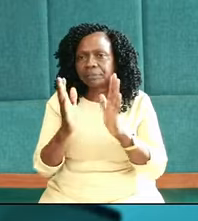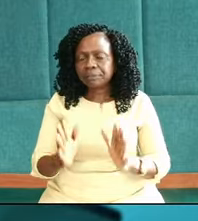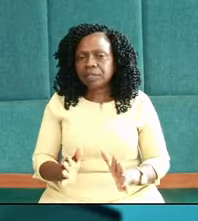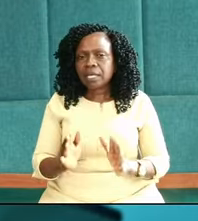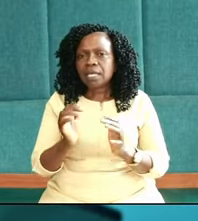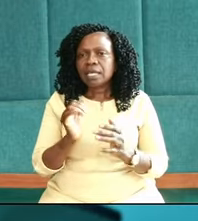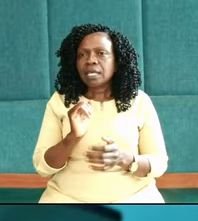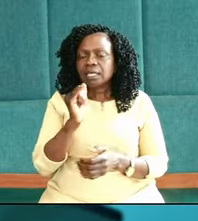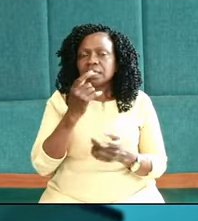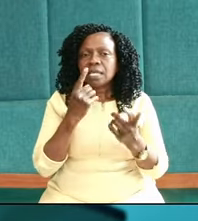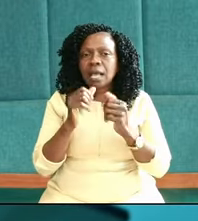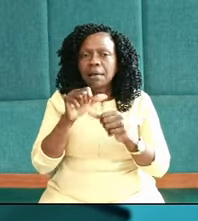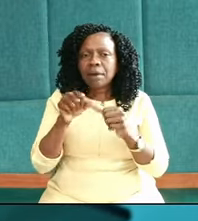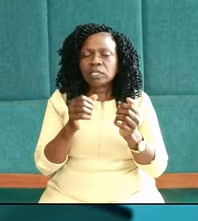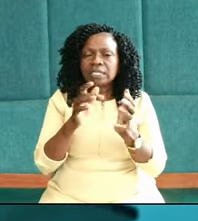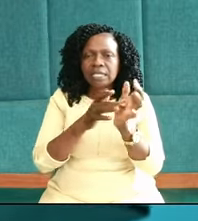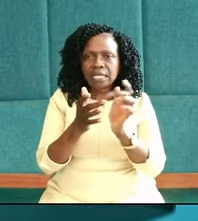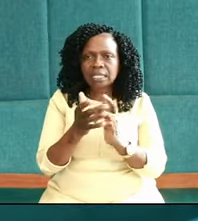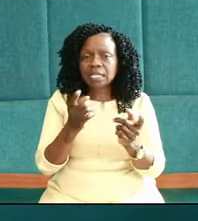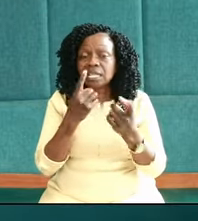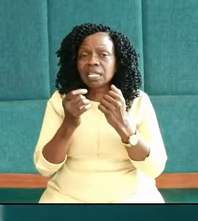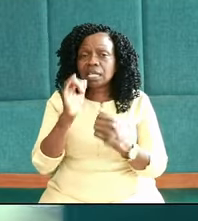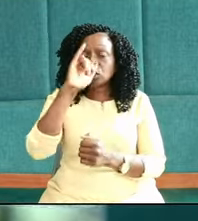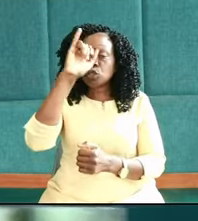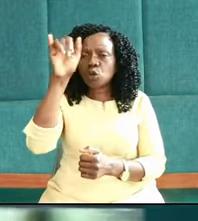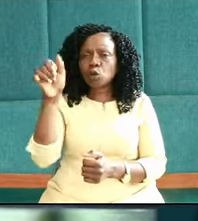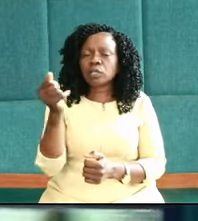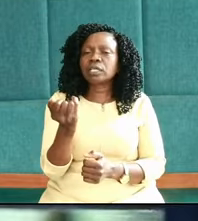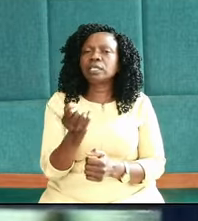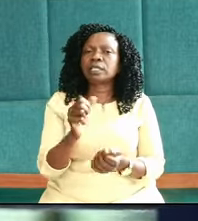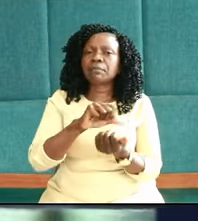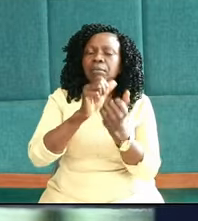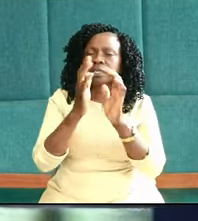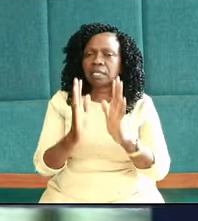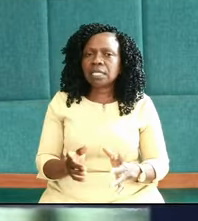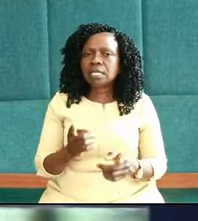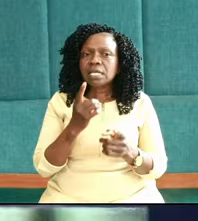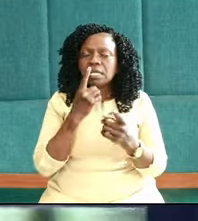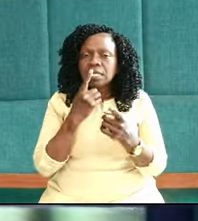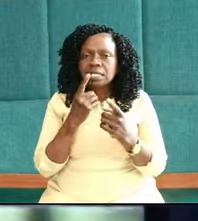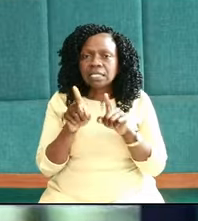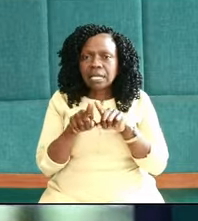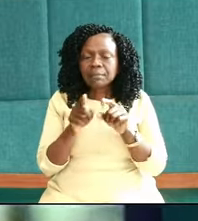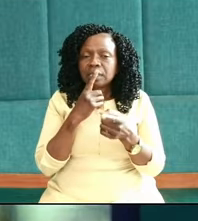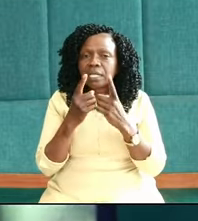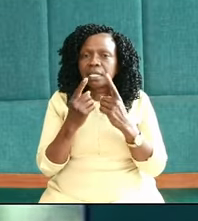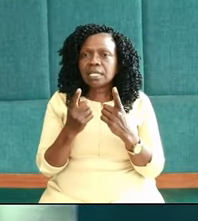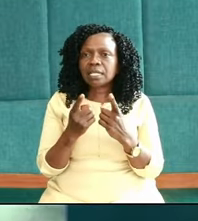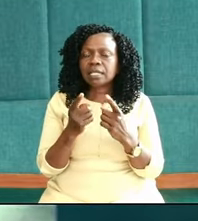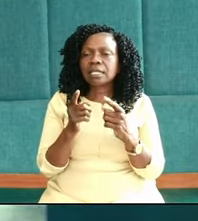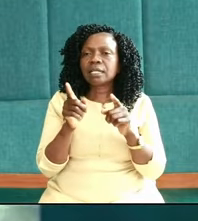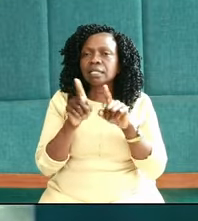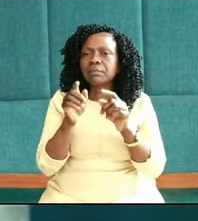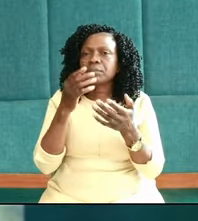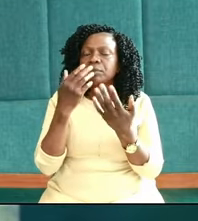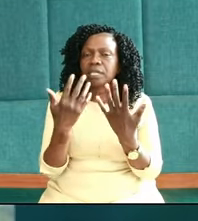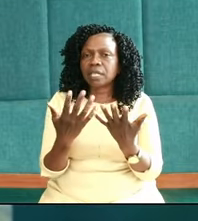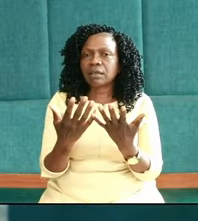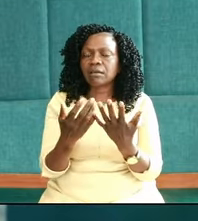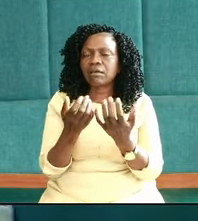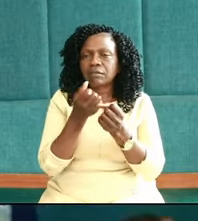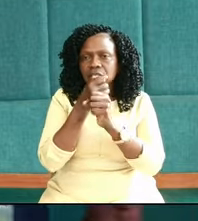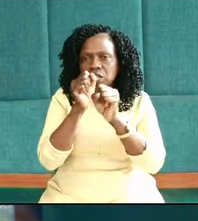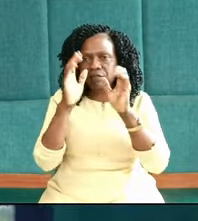about Jesus. And he's saying that John the Baptist also testified as the forerunner of the